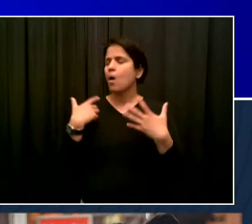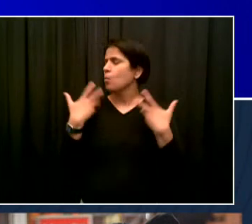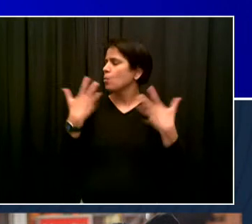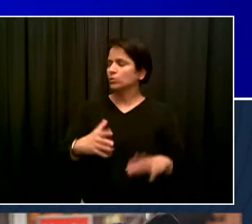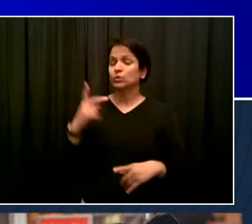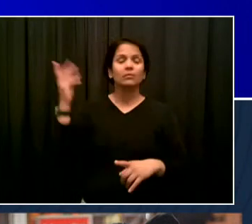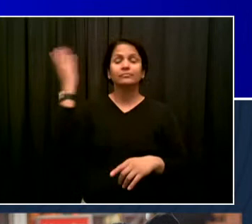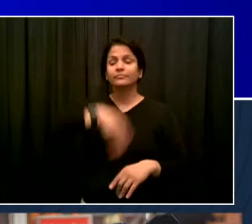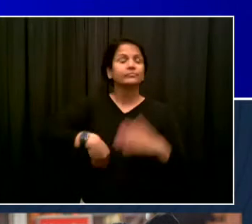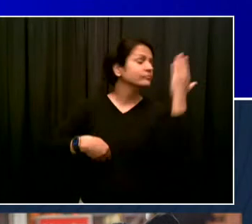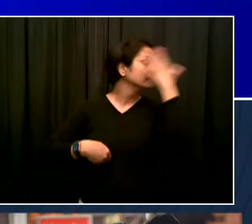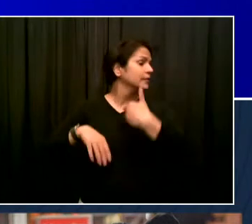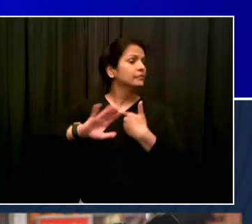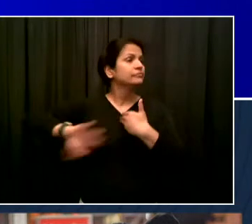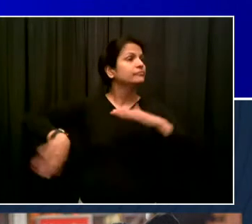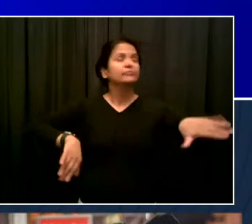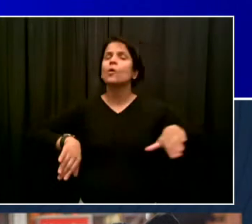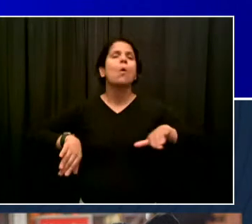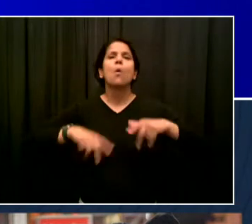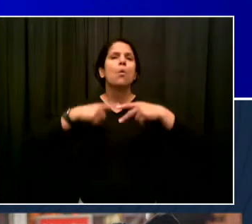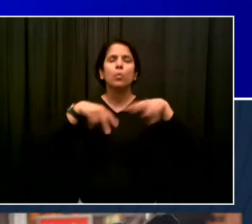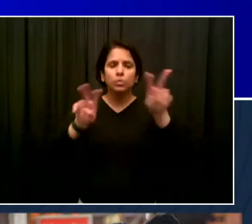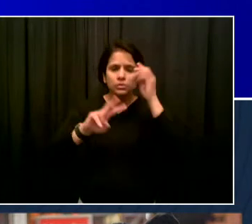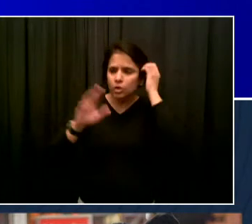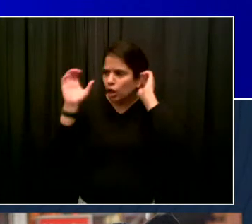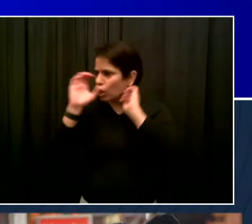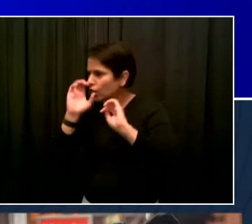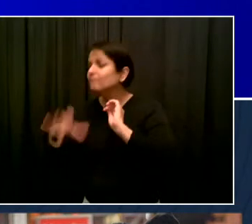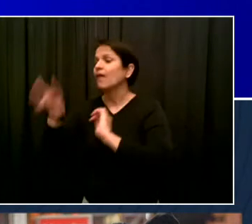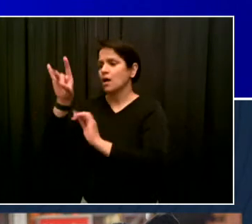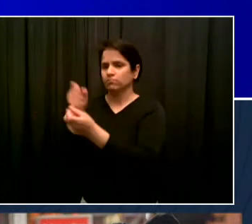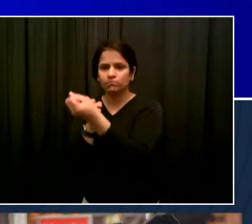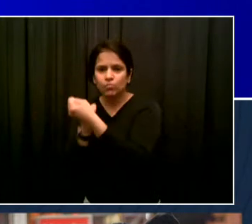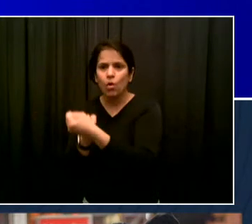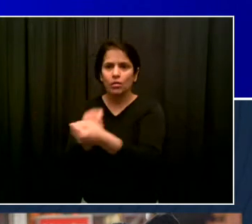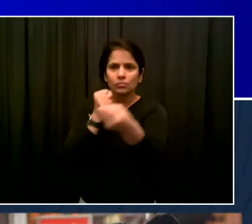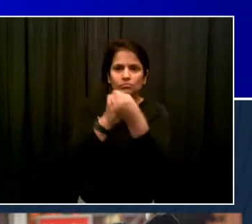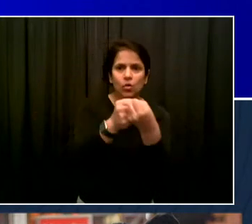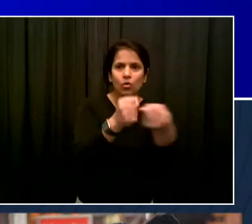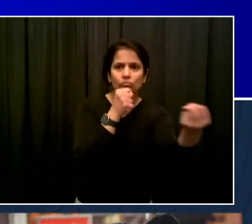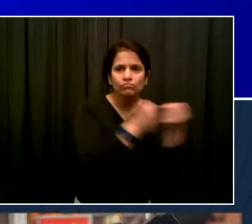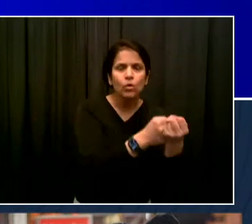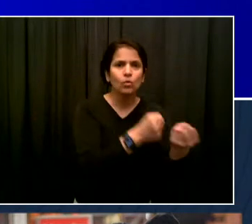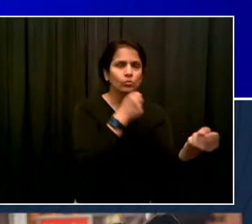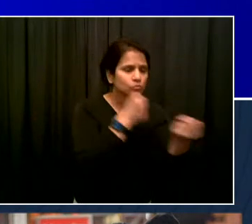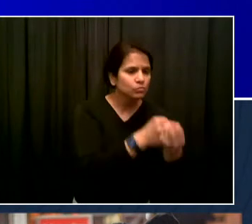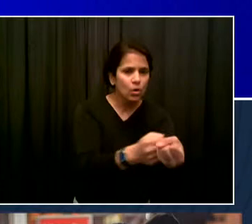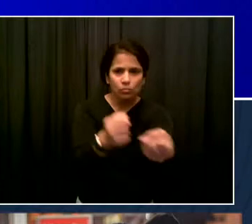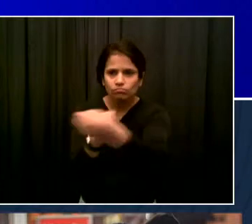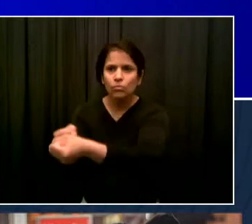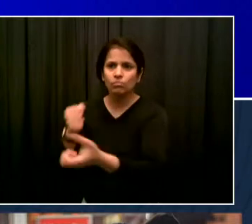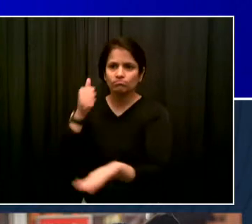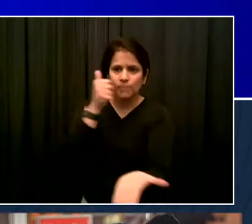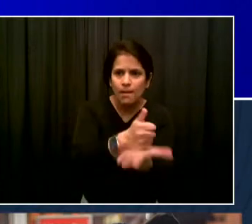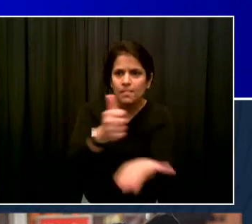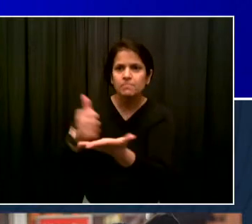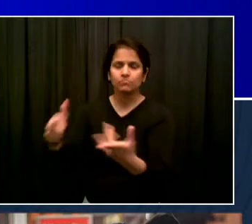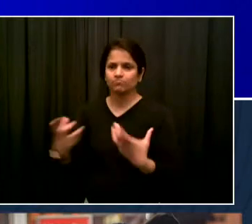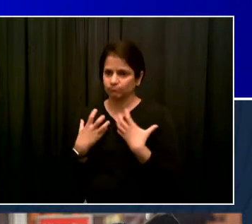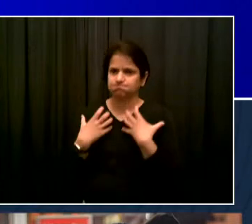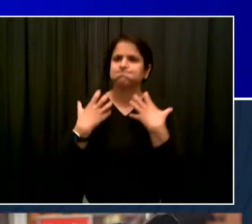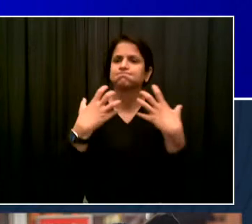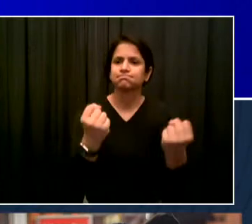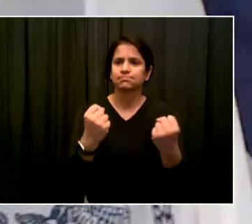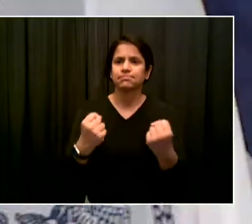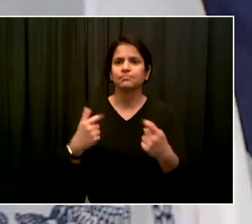make all the difference. People need to know help is there. This will be consistent help to address issues in a positive